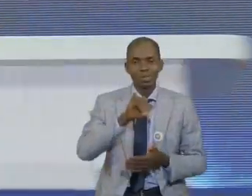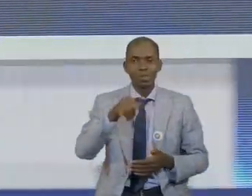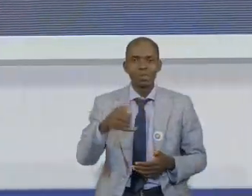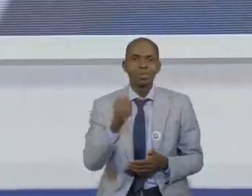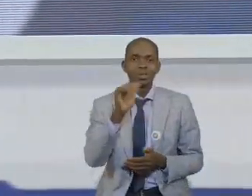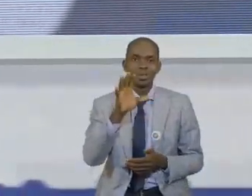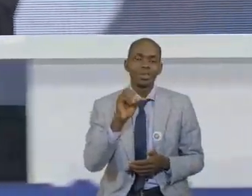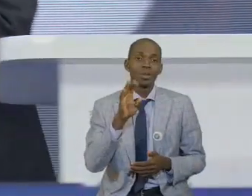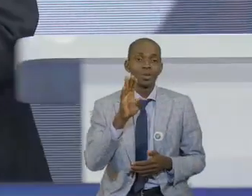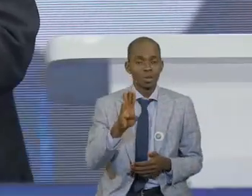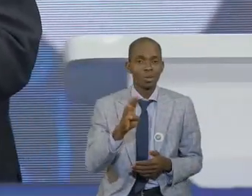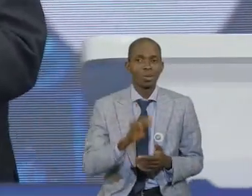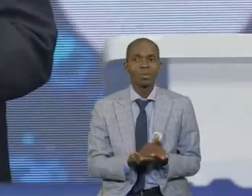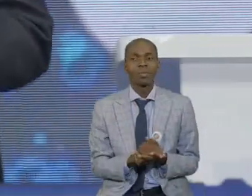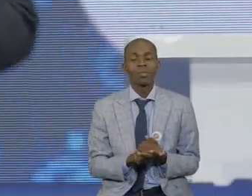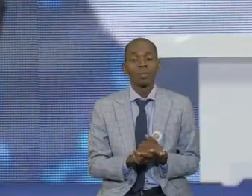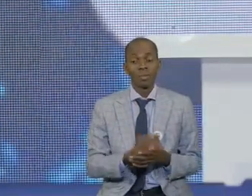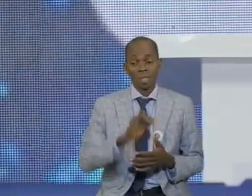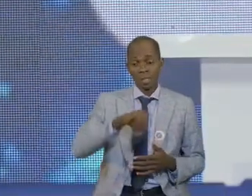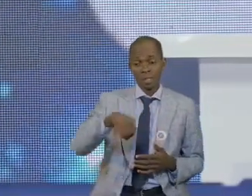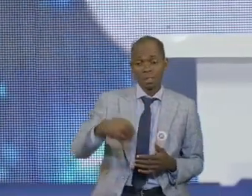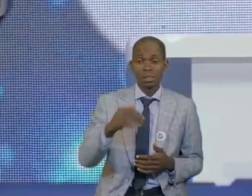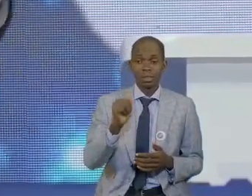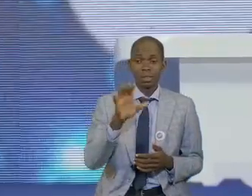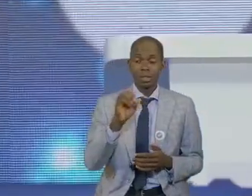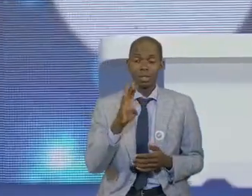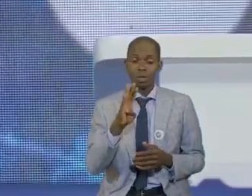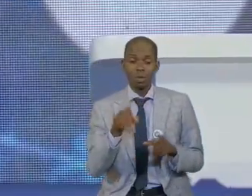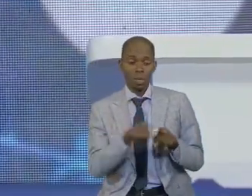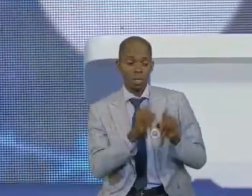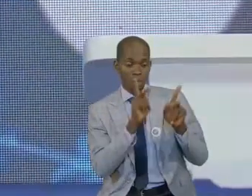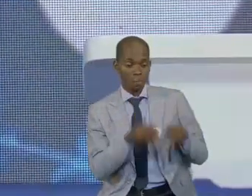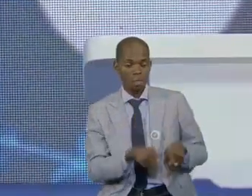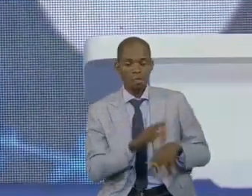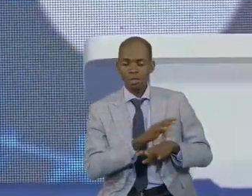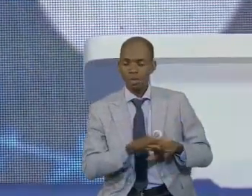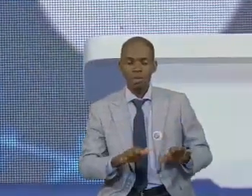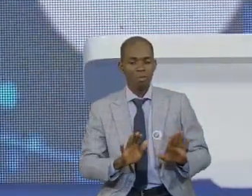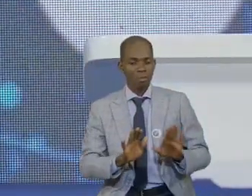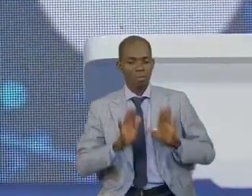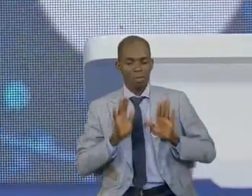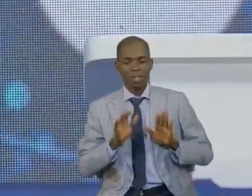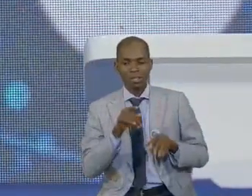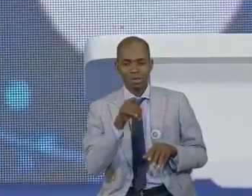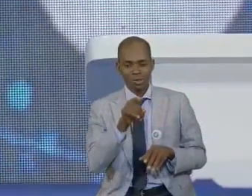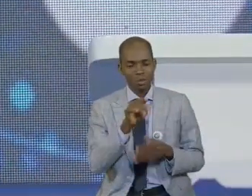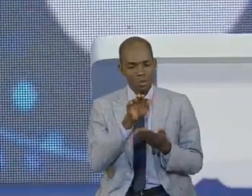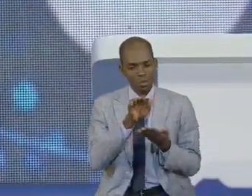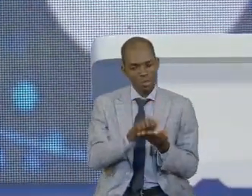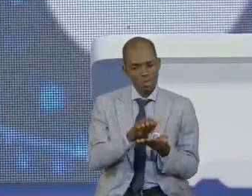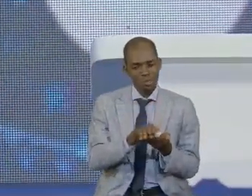Jacob as an individual, "Fear not, the worm Jacob."